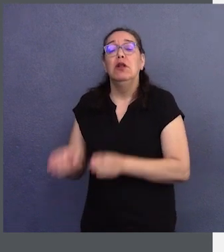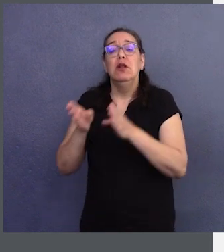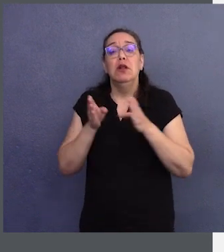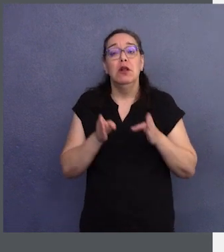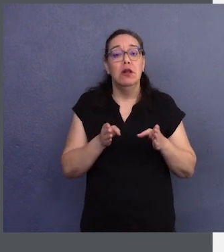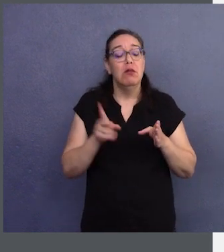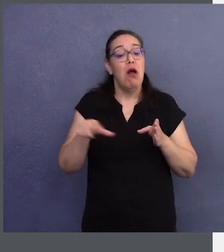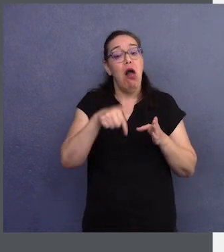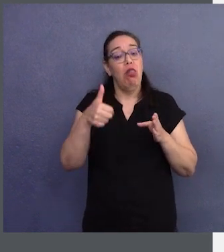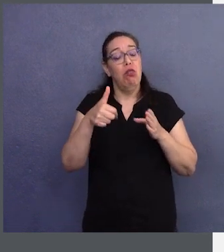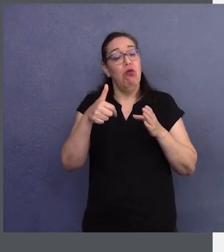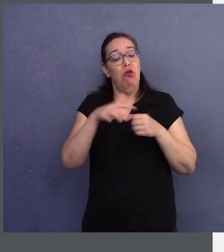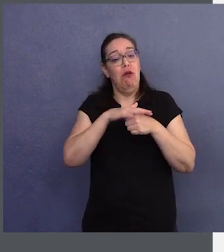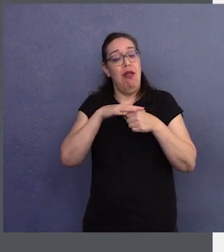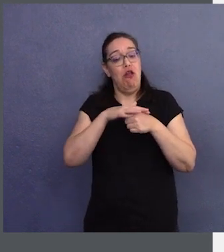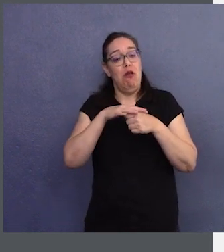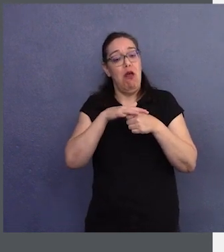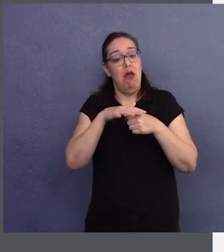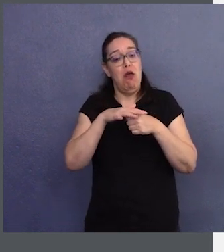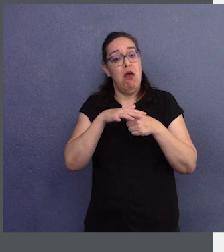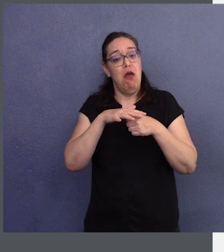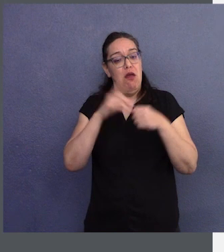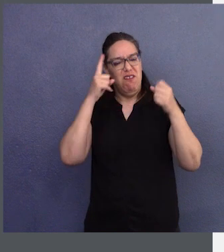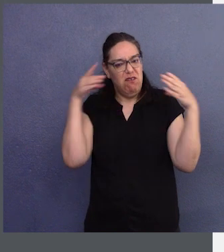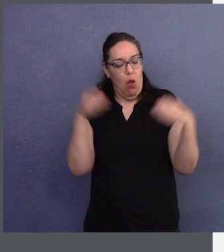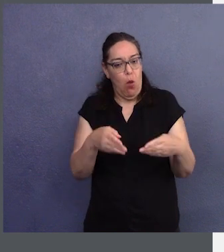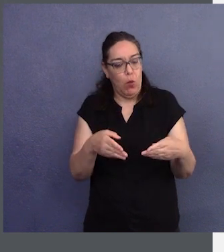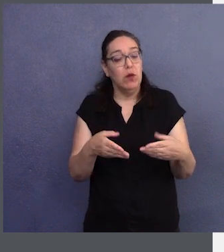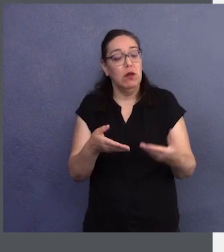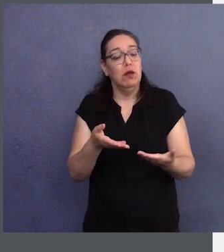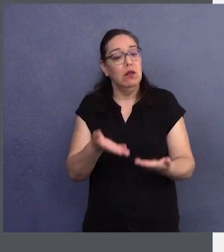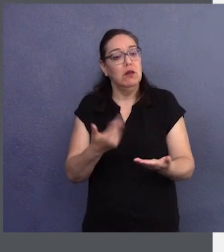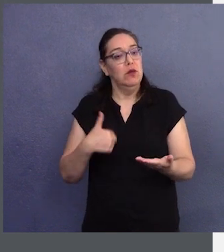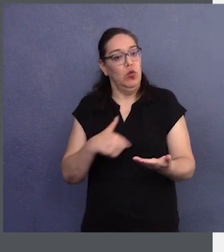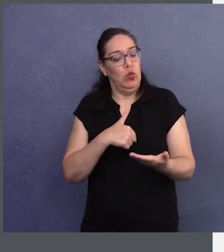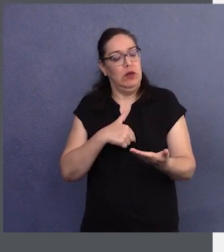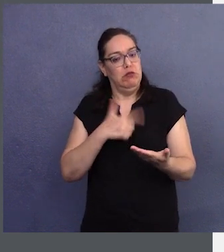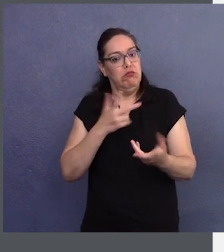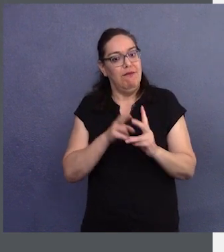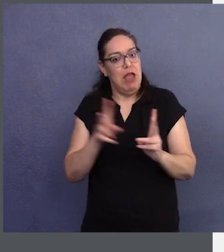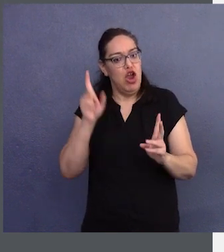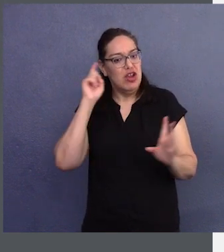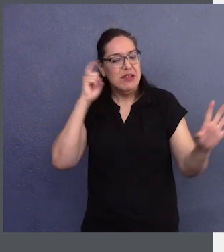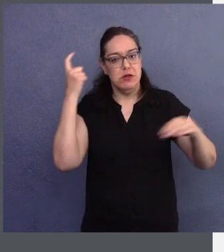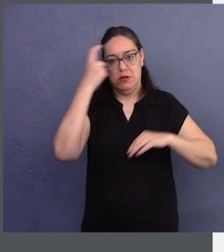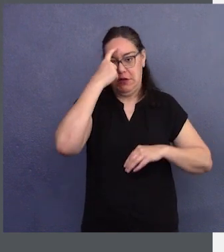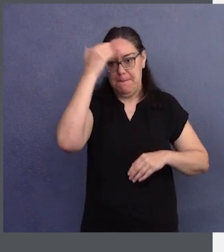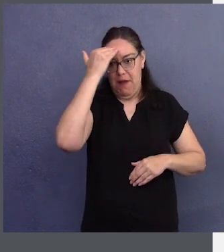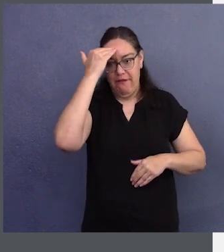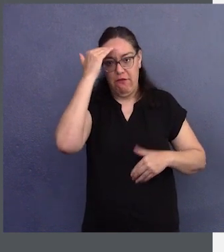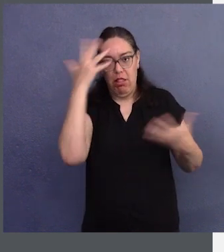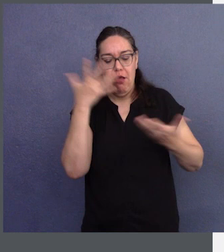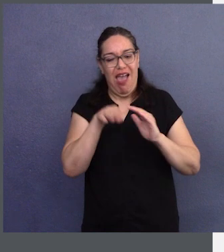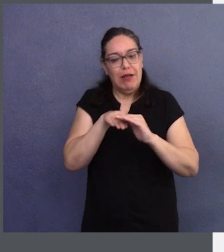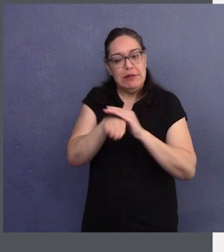other area of focus that we are very mindful of is the